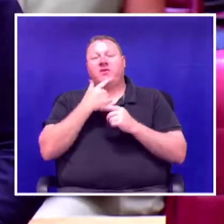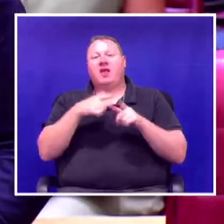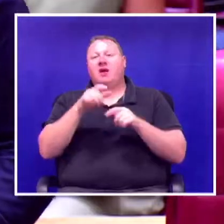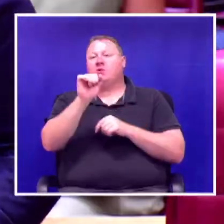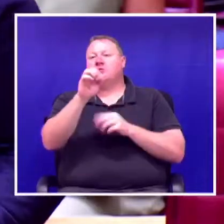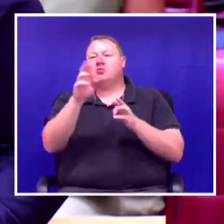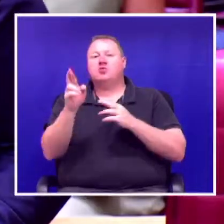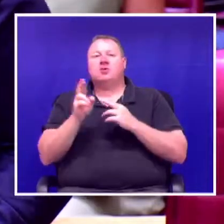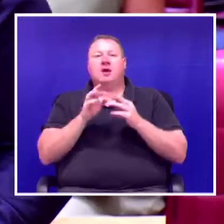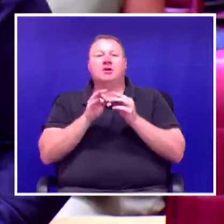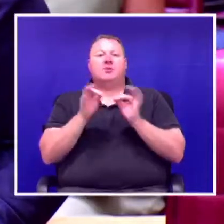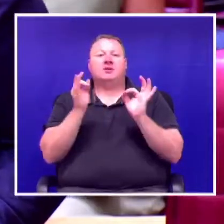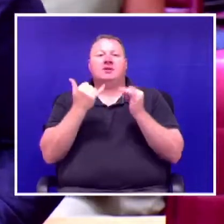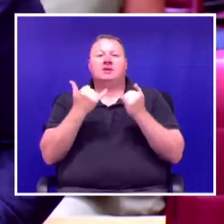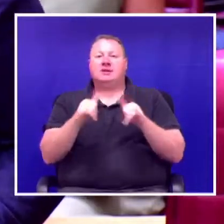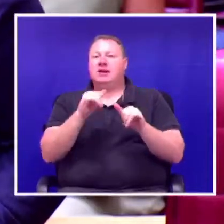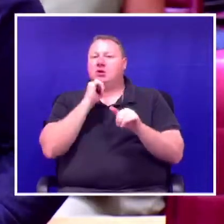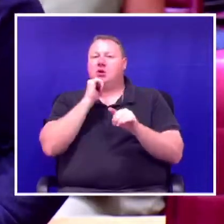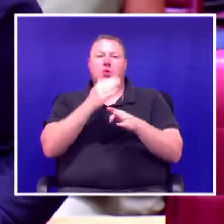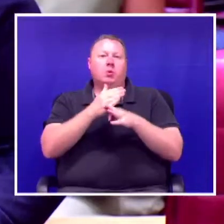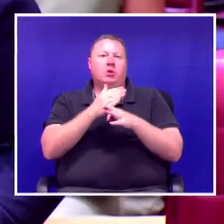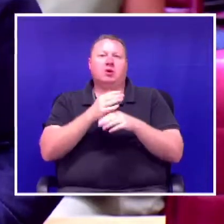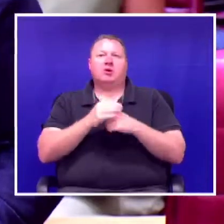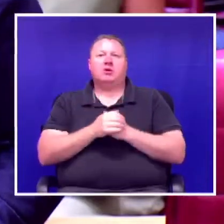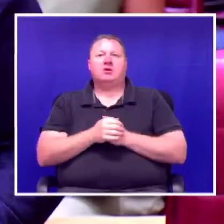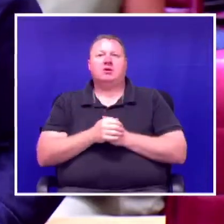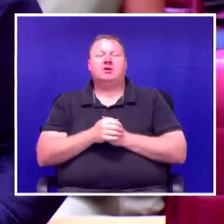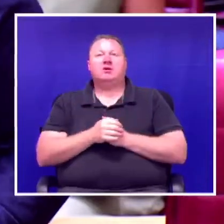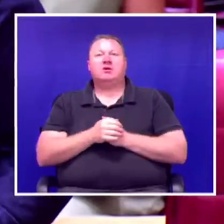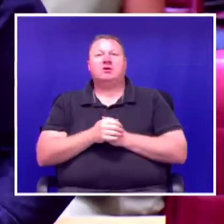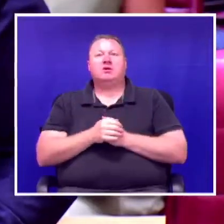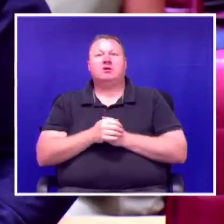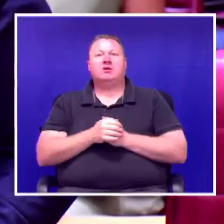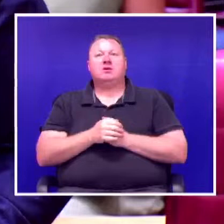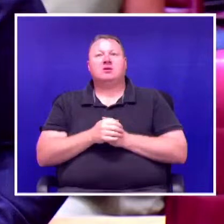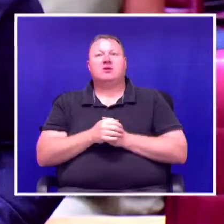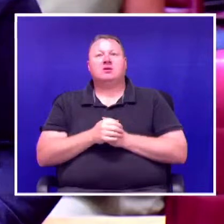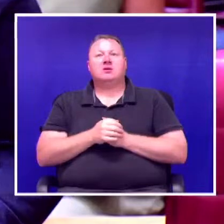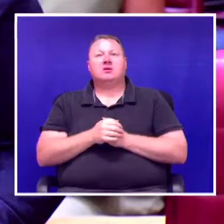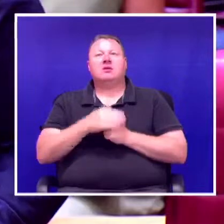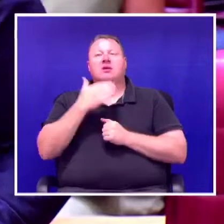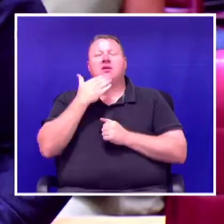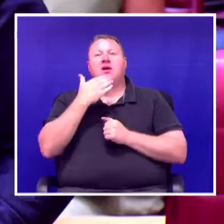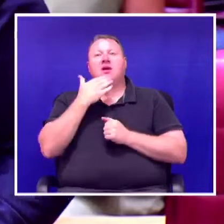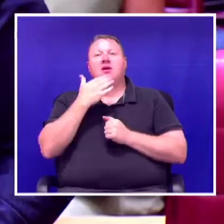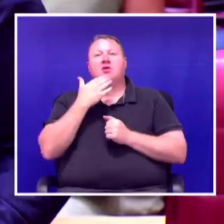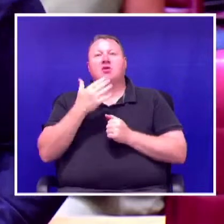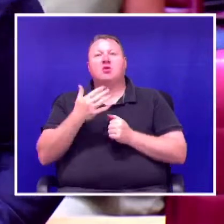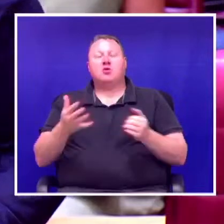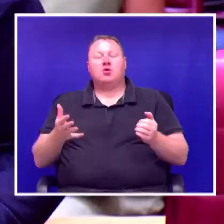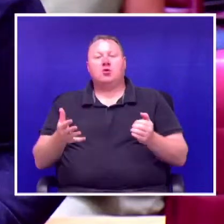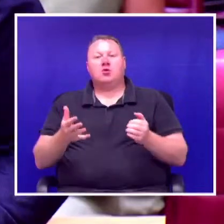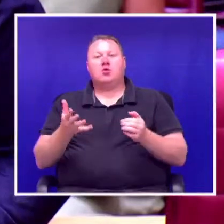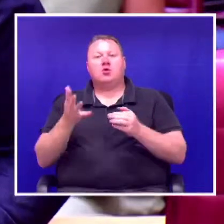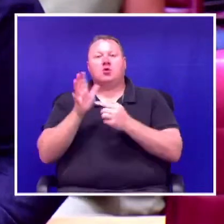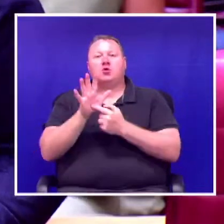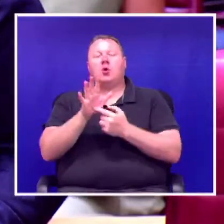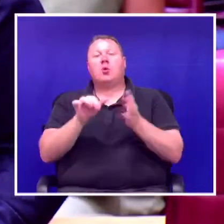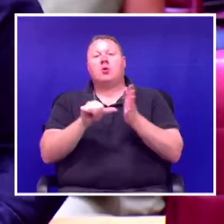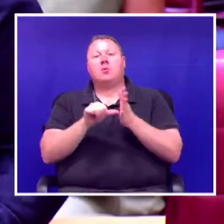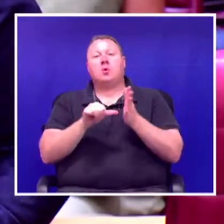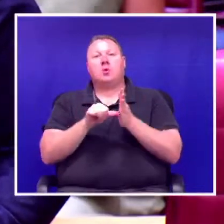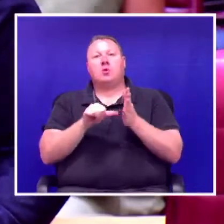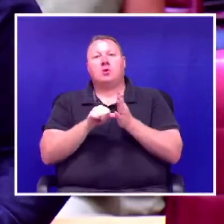re Mashatile. Let me thank you for re-emphasizing the importance